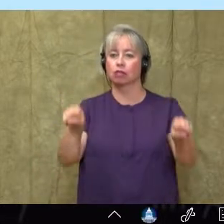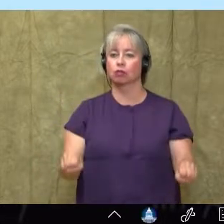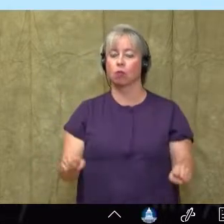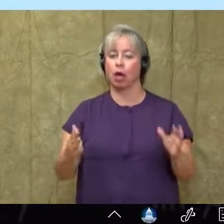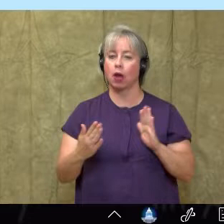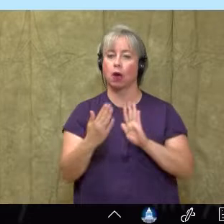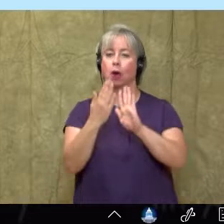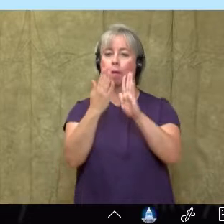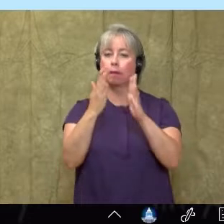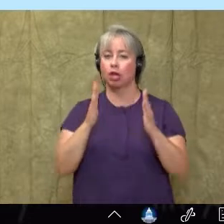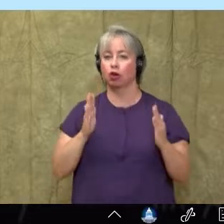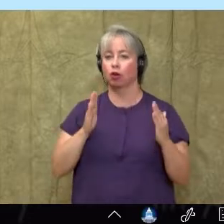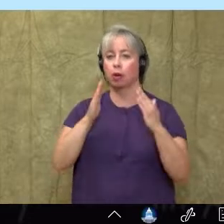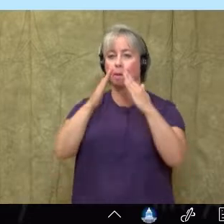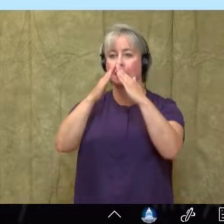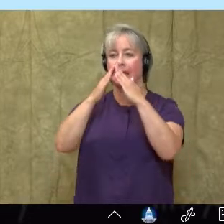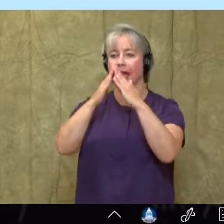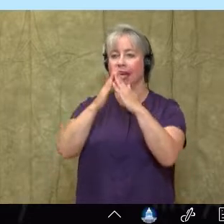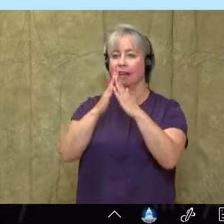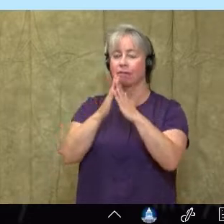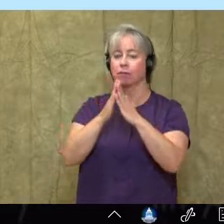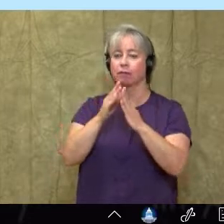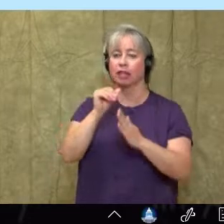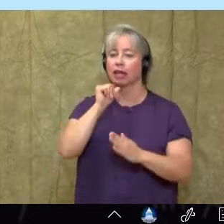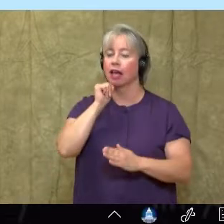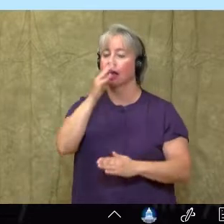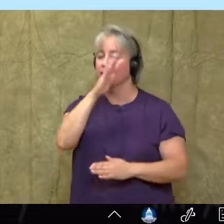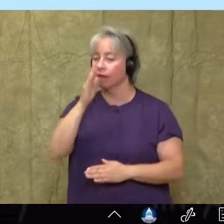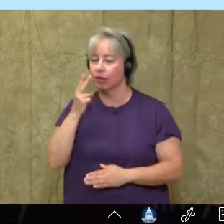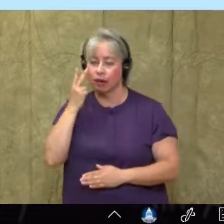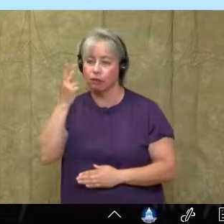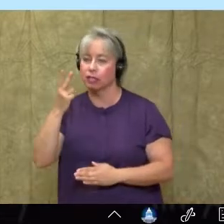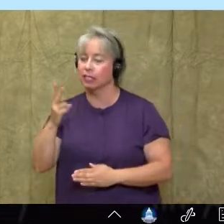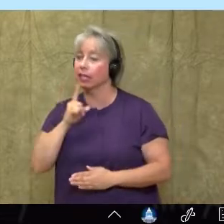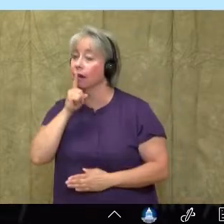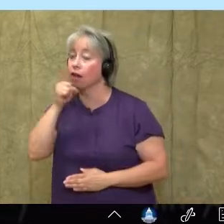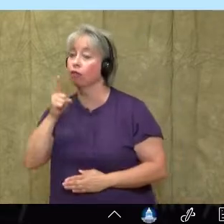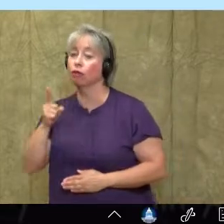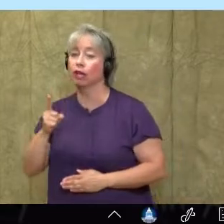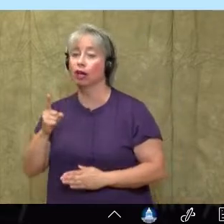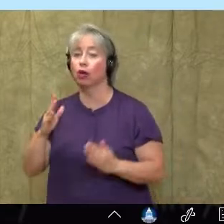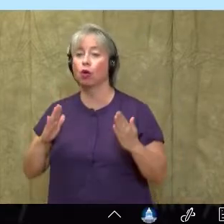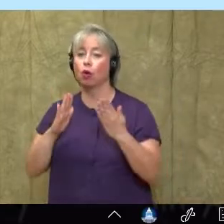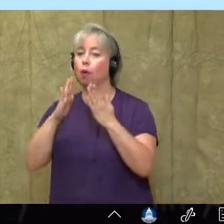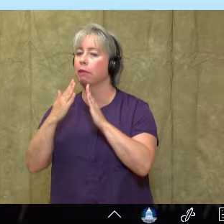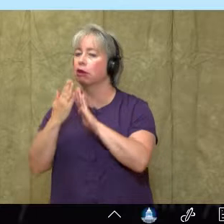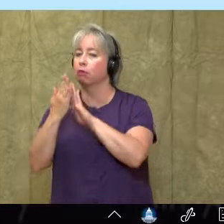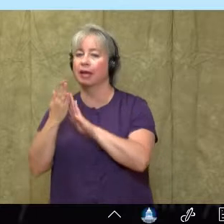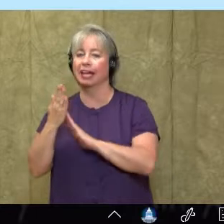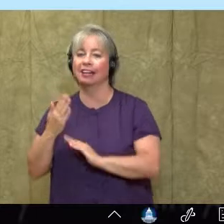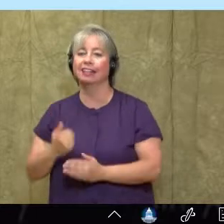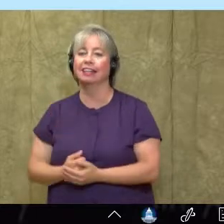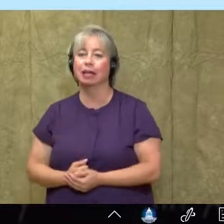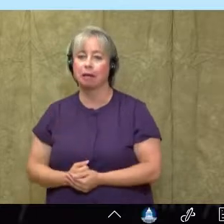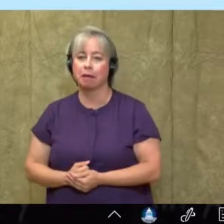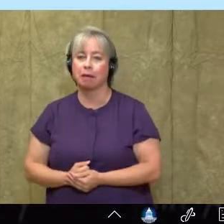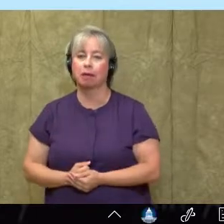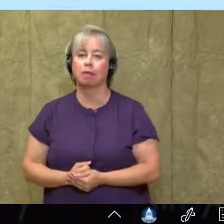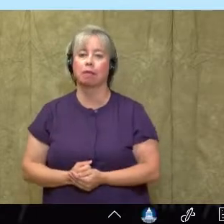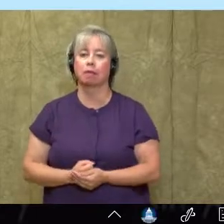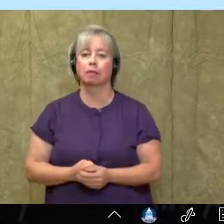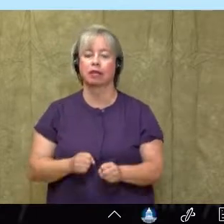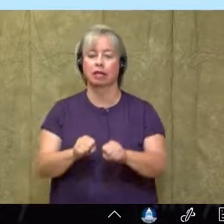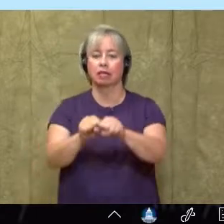pyramid. I've never seen a live pyramid, but I would like to see one day, an actual pyramid. But this is a